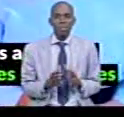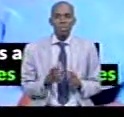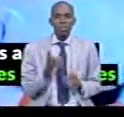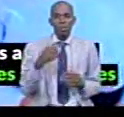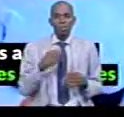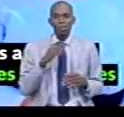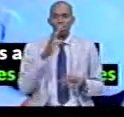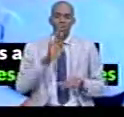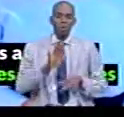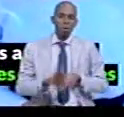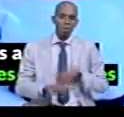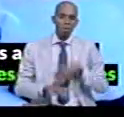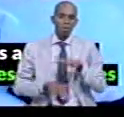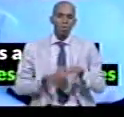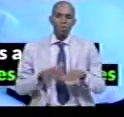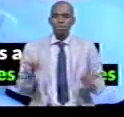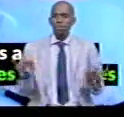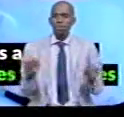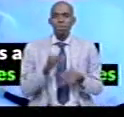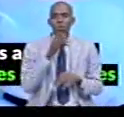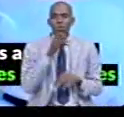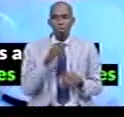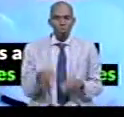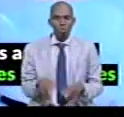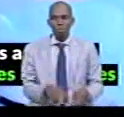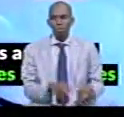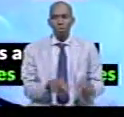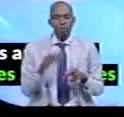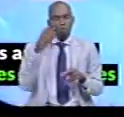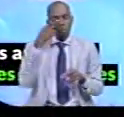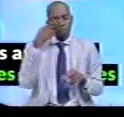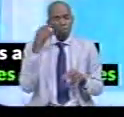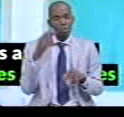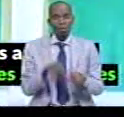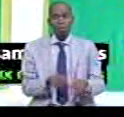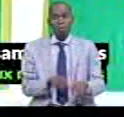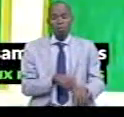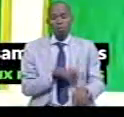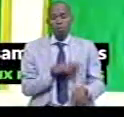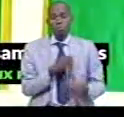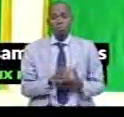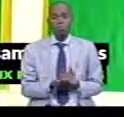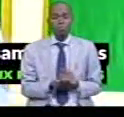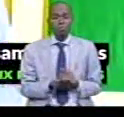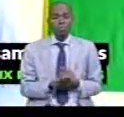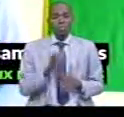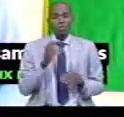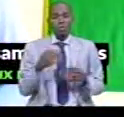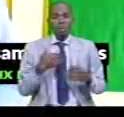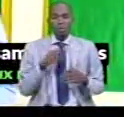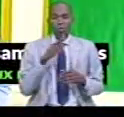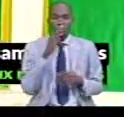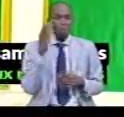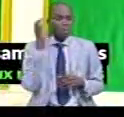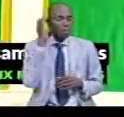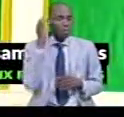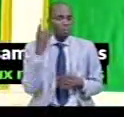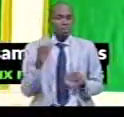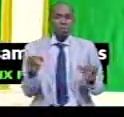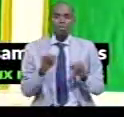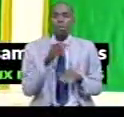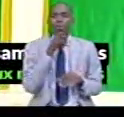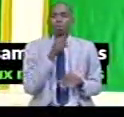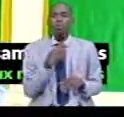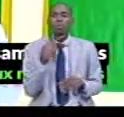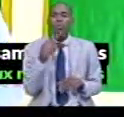been walking the same old road for miles and miles, if you've been hearing the same old